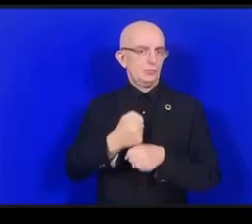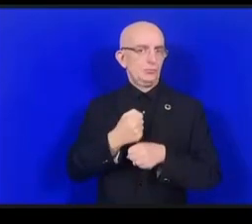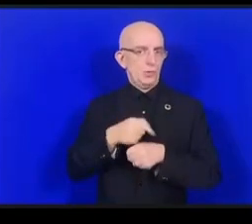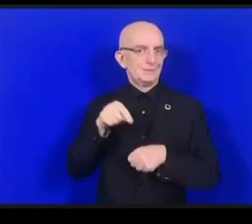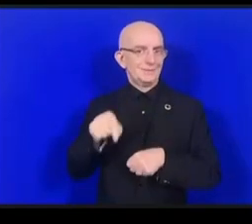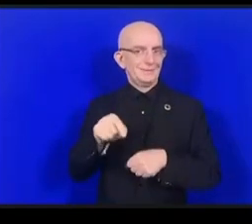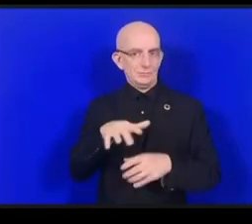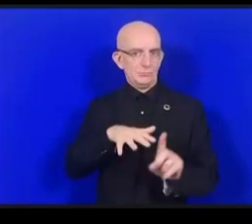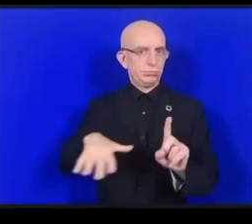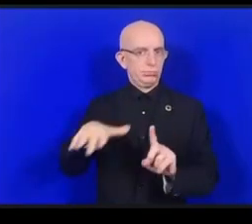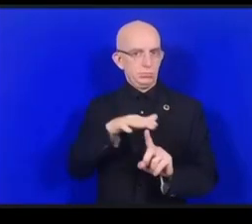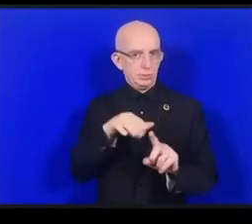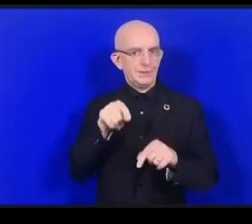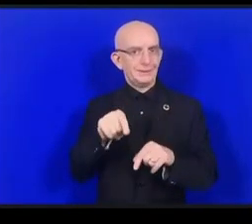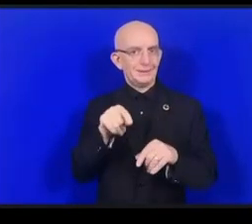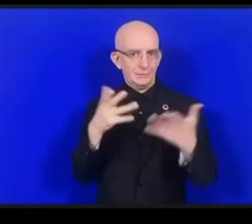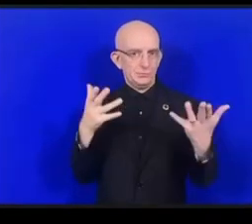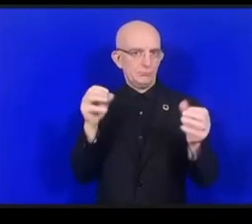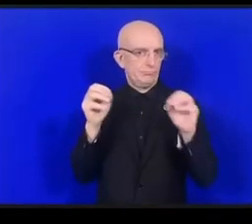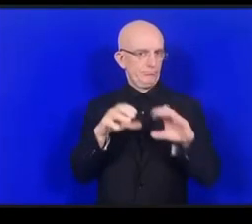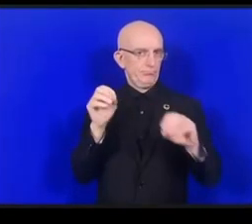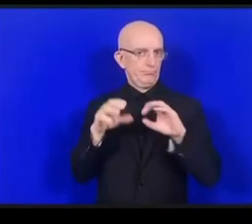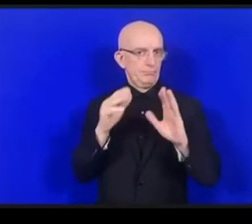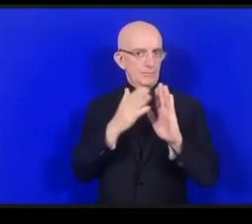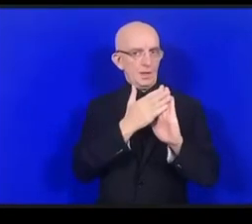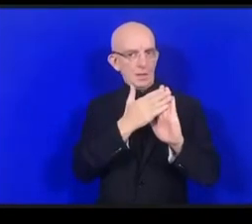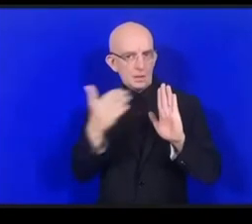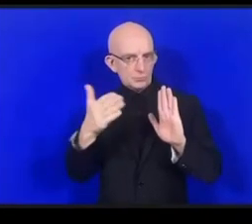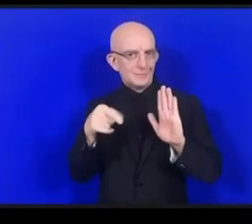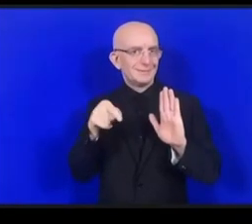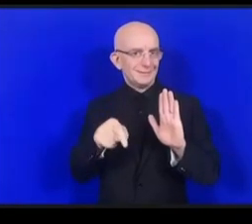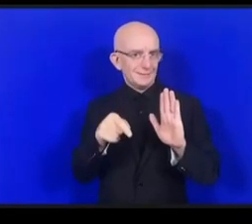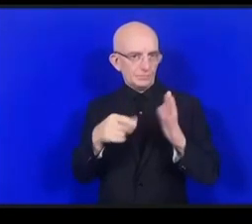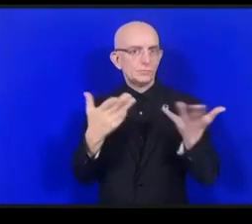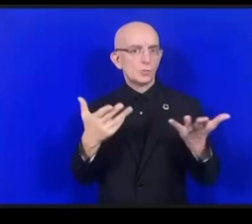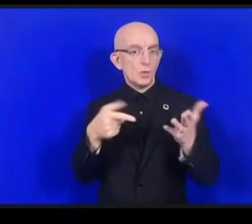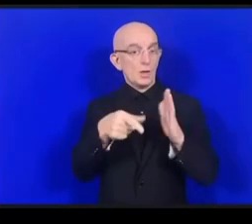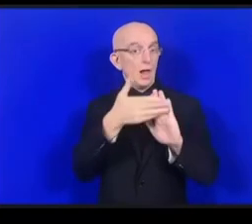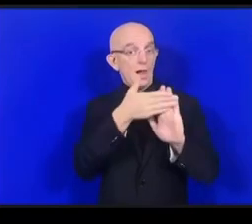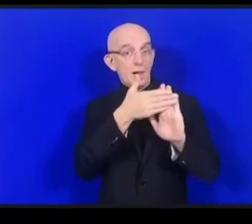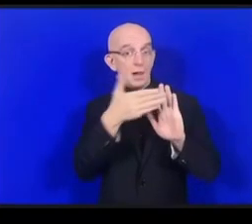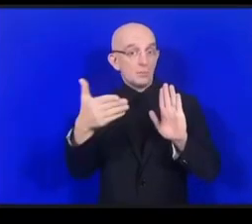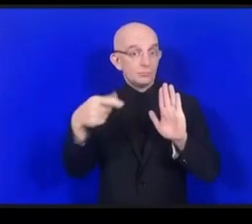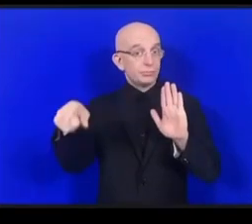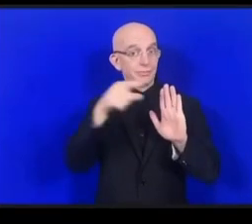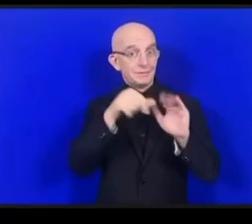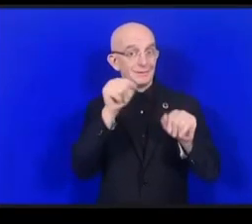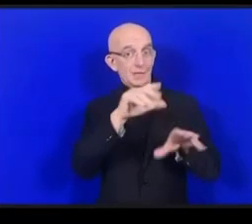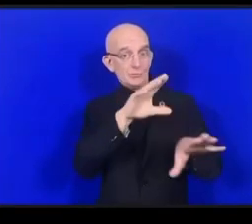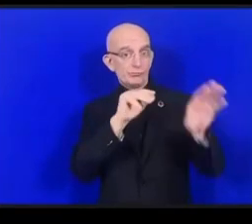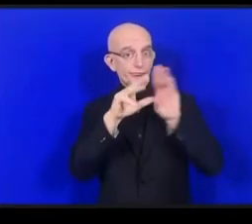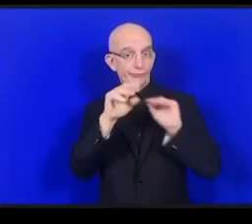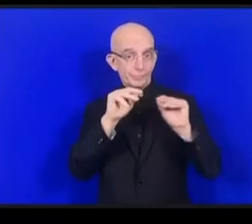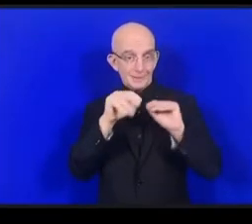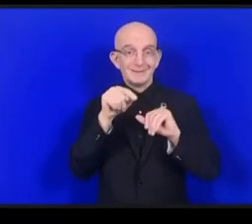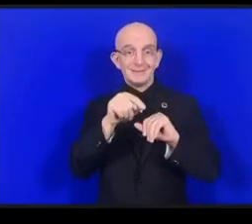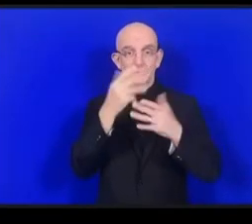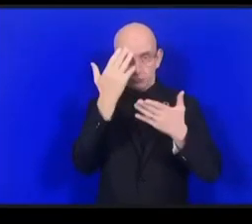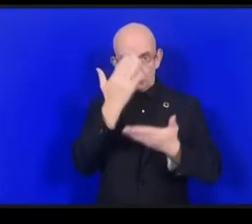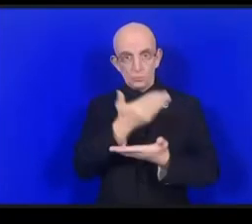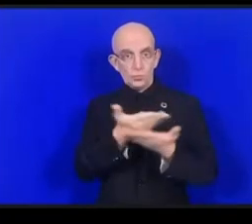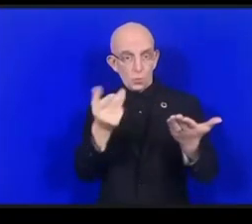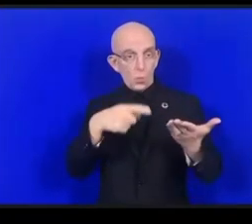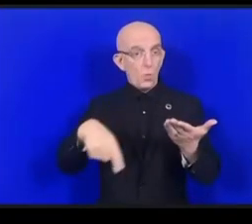amongst libraries that the public access they offer give them a role or even a responsibility to